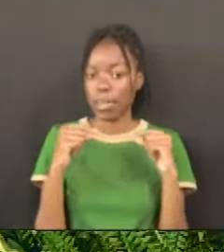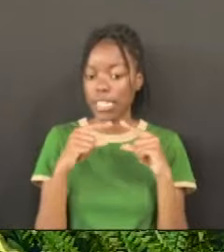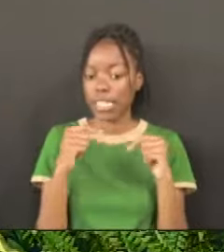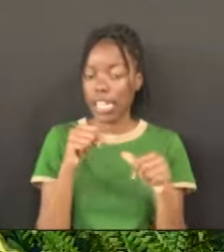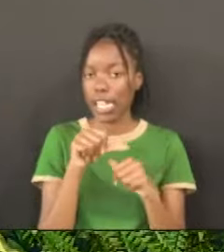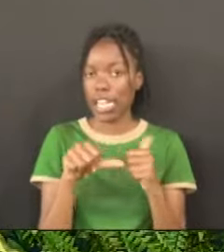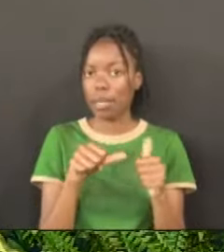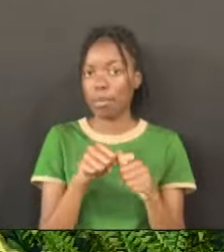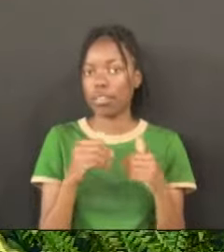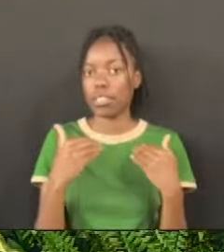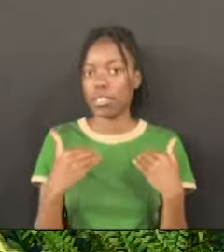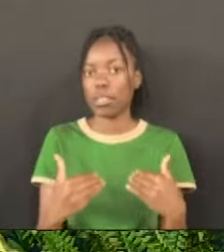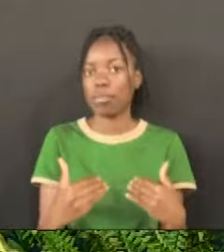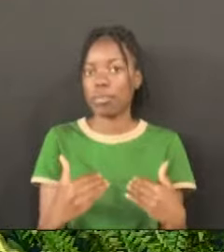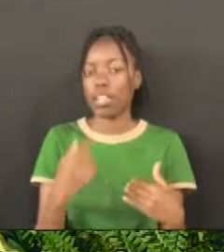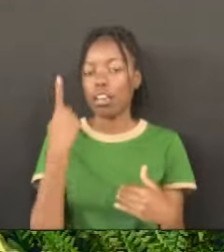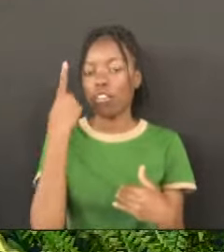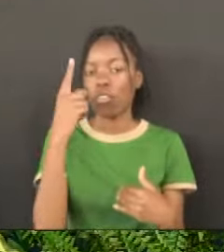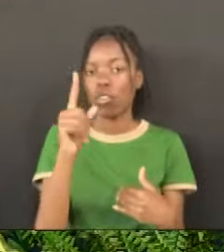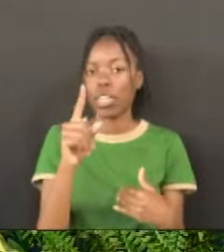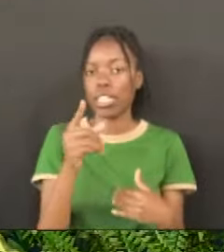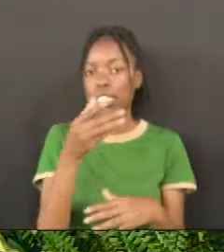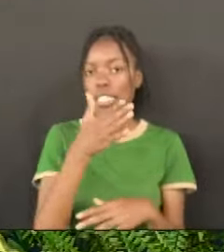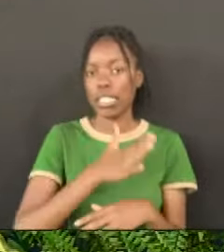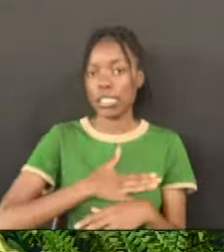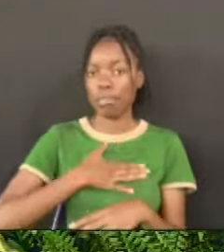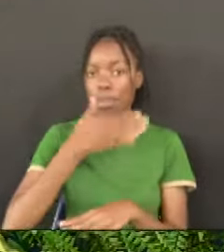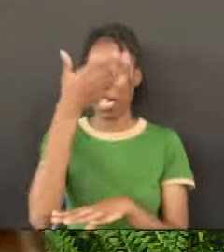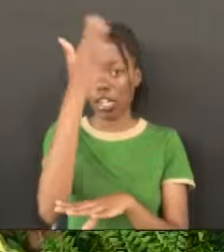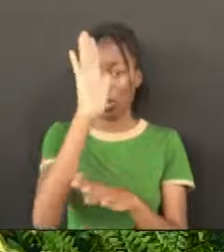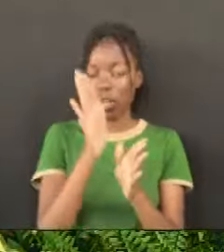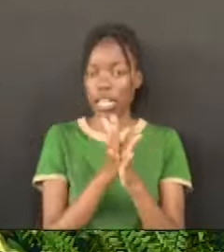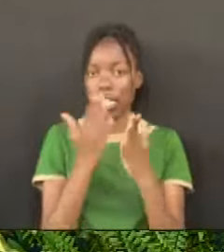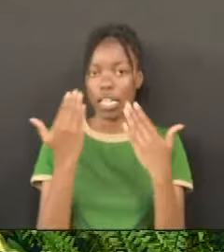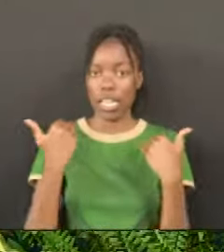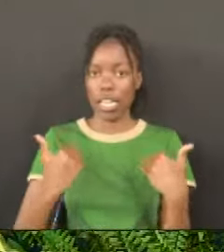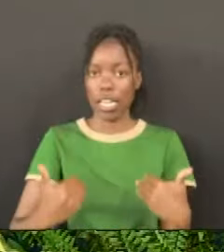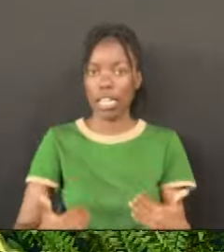my God and I.